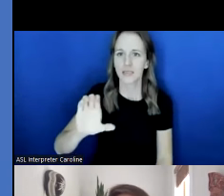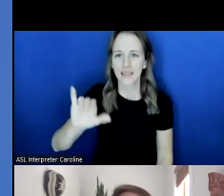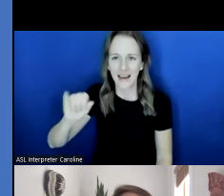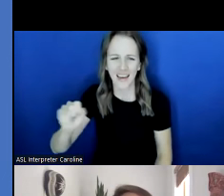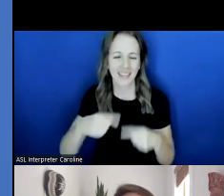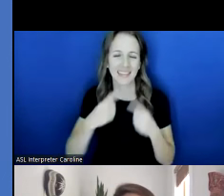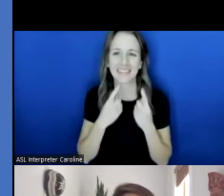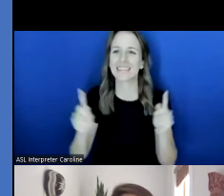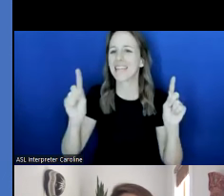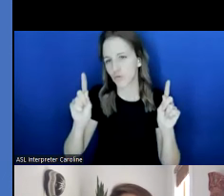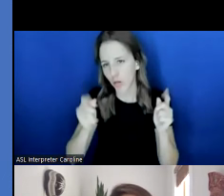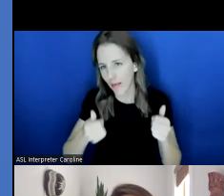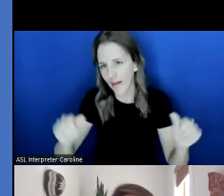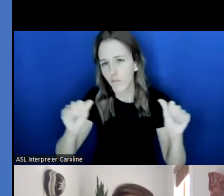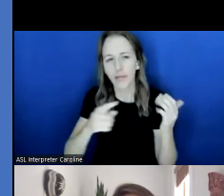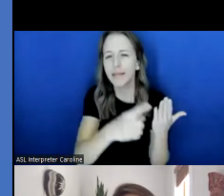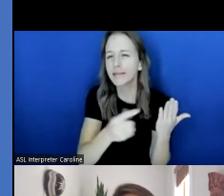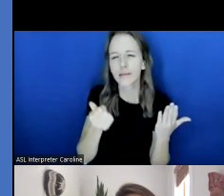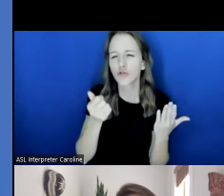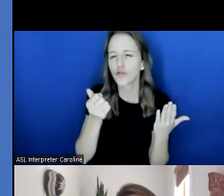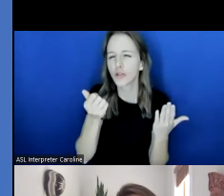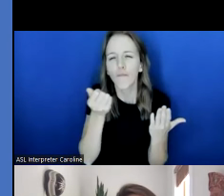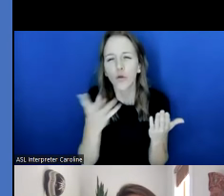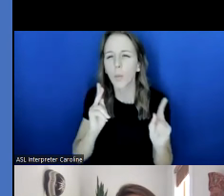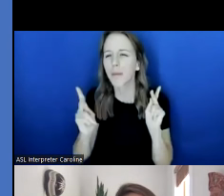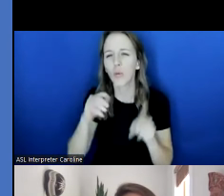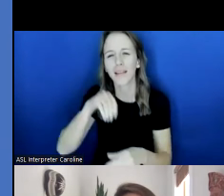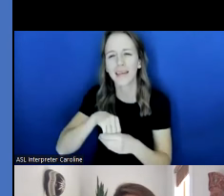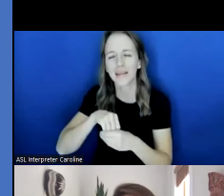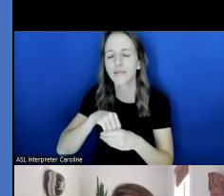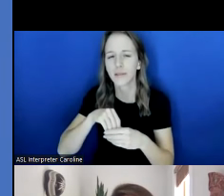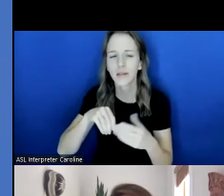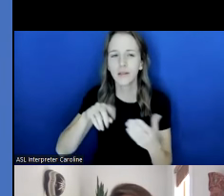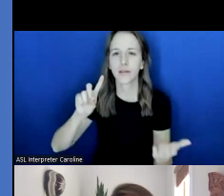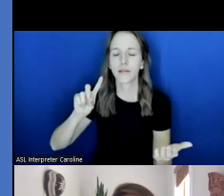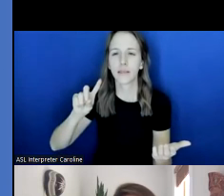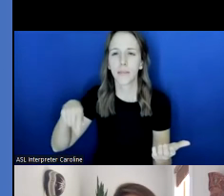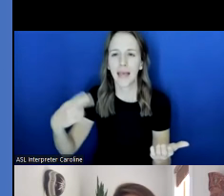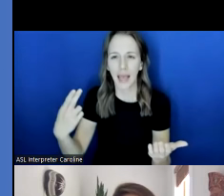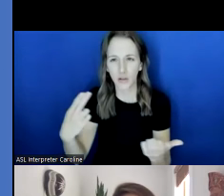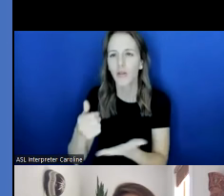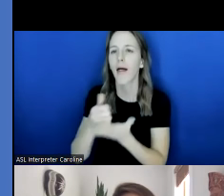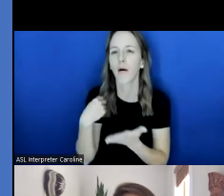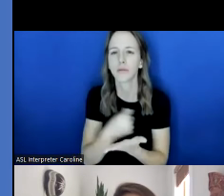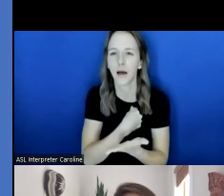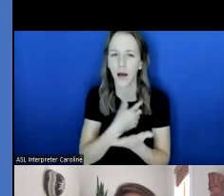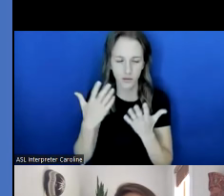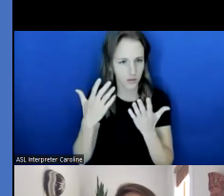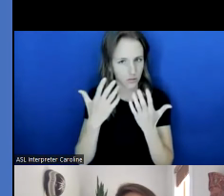just a fraction of the people within DPH who really helped us put this work together from start to finish. But we also